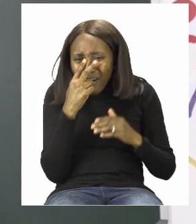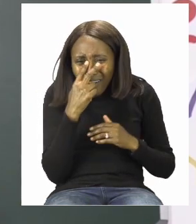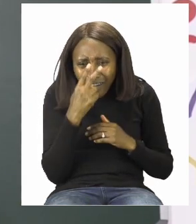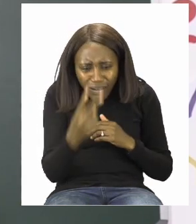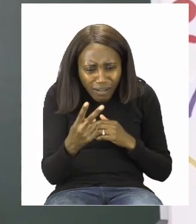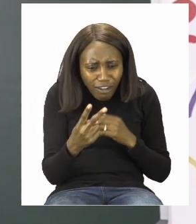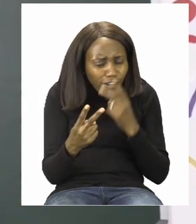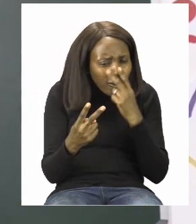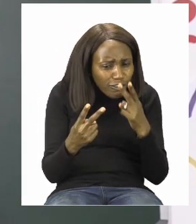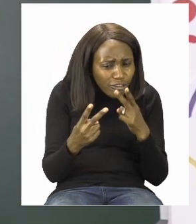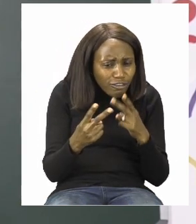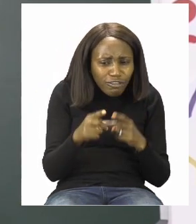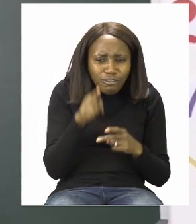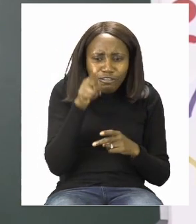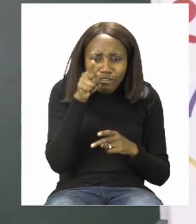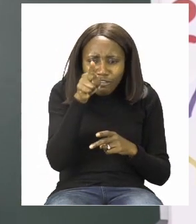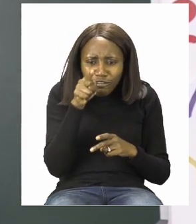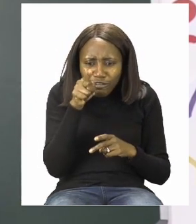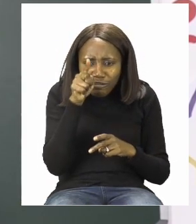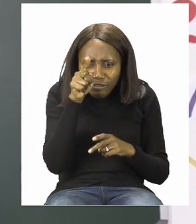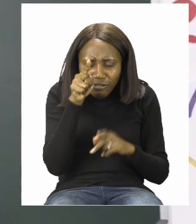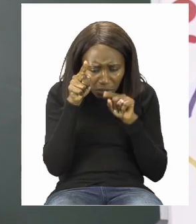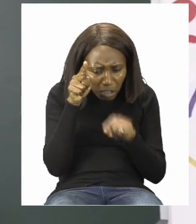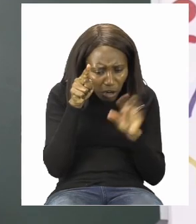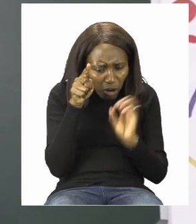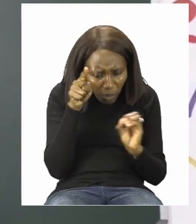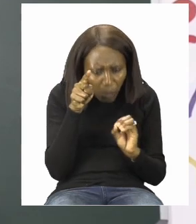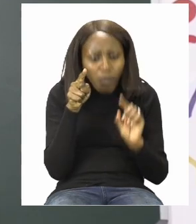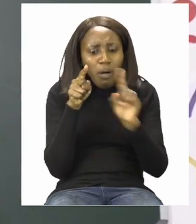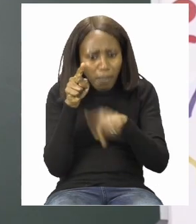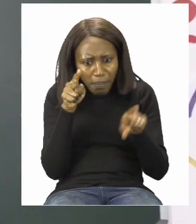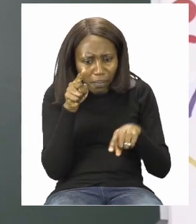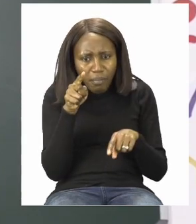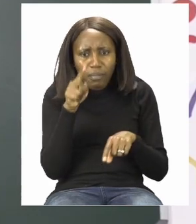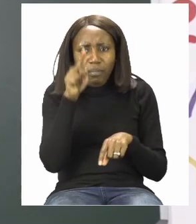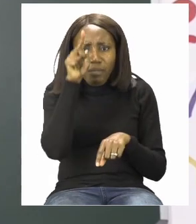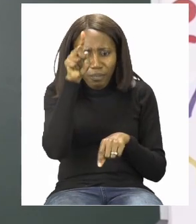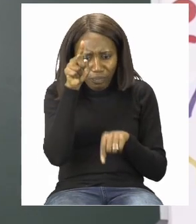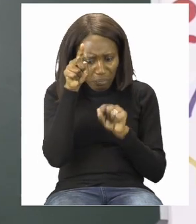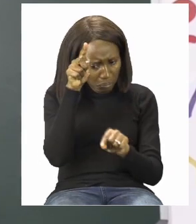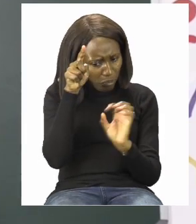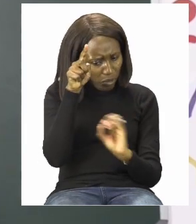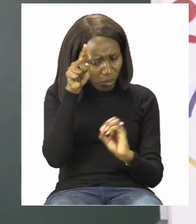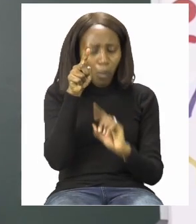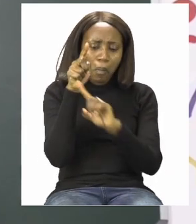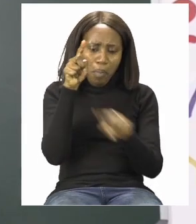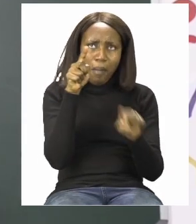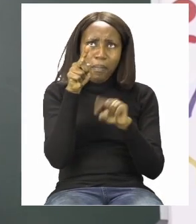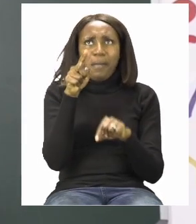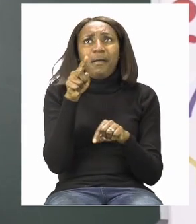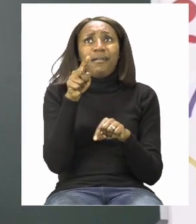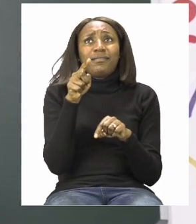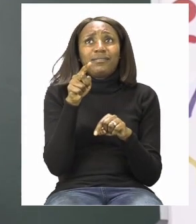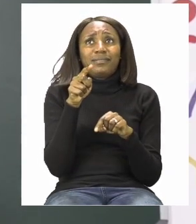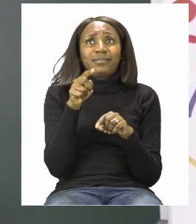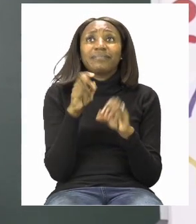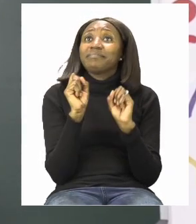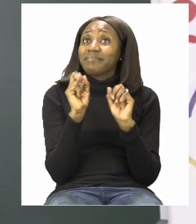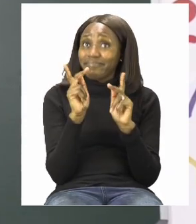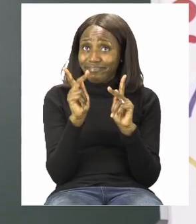and see what is missing, and then you're going to put an X on the place of that